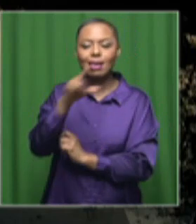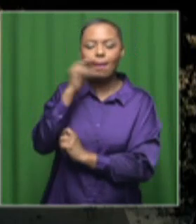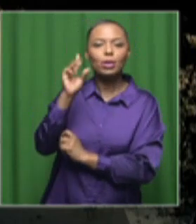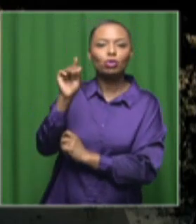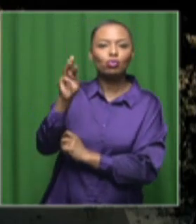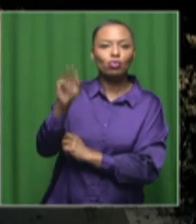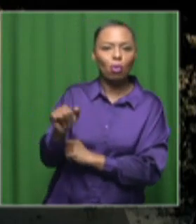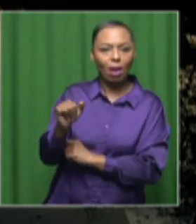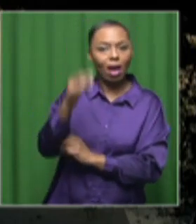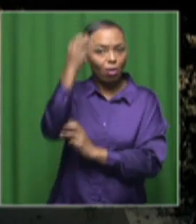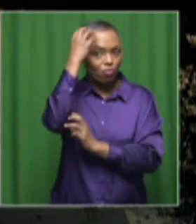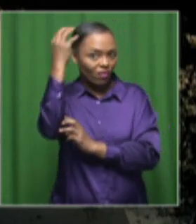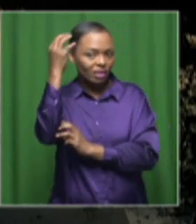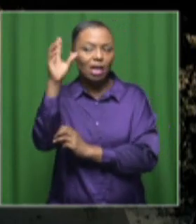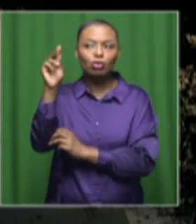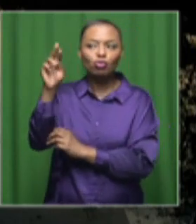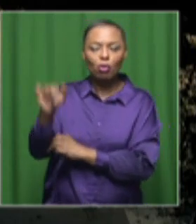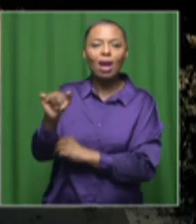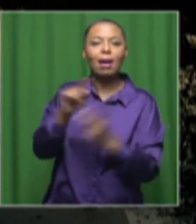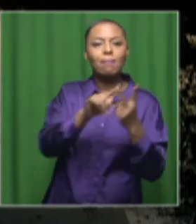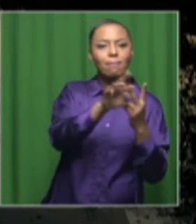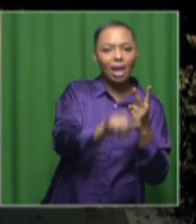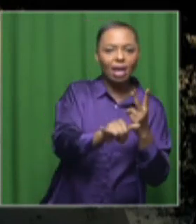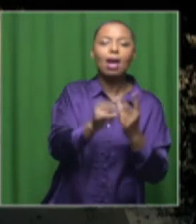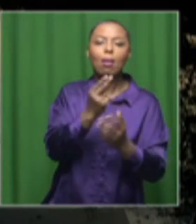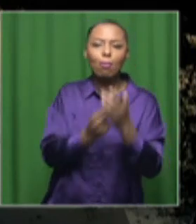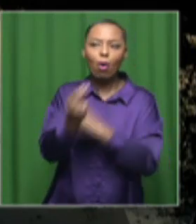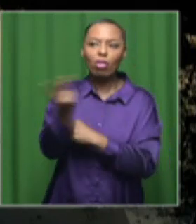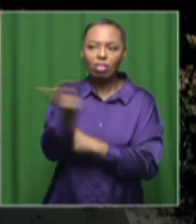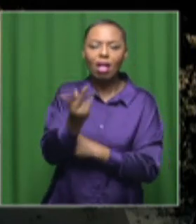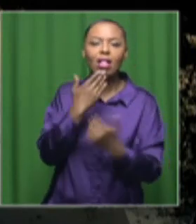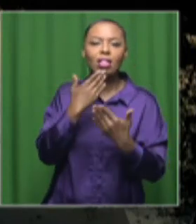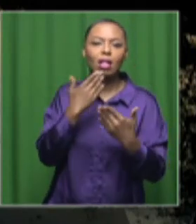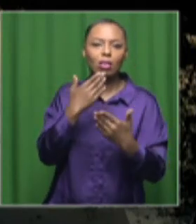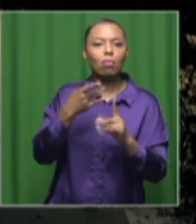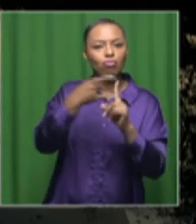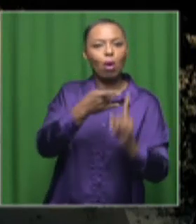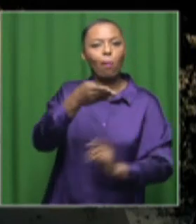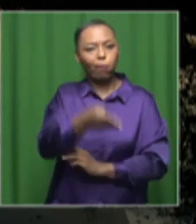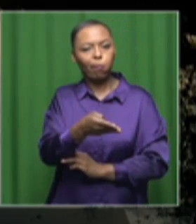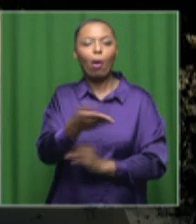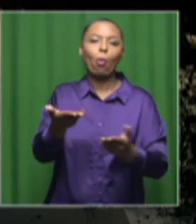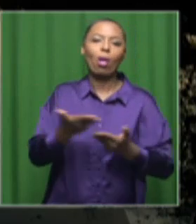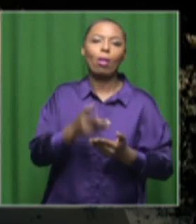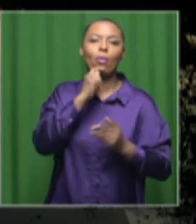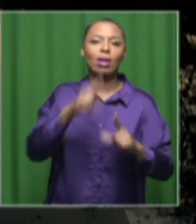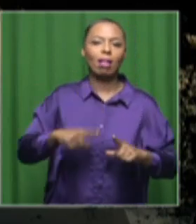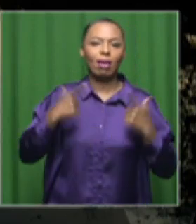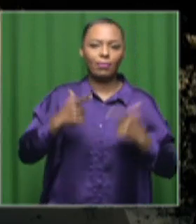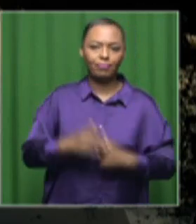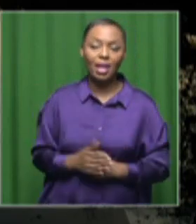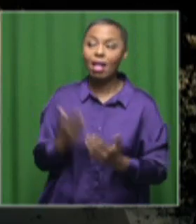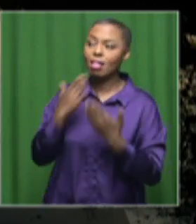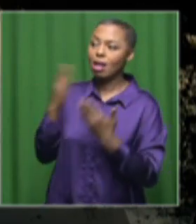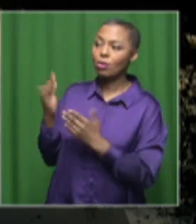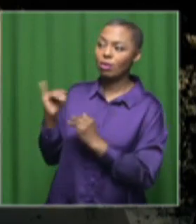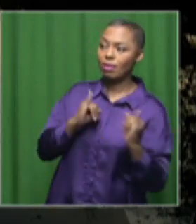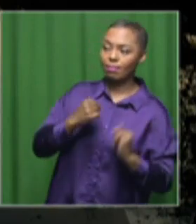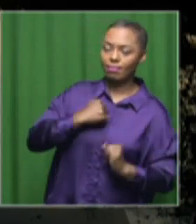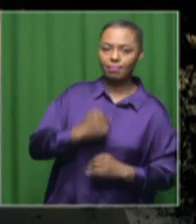Professor Duma, thanks so much to both of you for speaking to us this morning. Welcome to Morning Live. Thanks for the invite. Thank